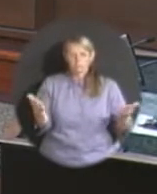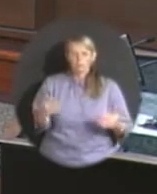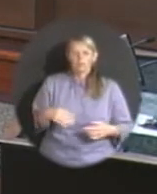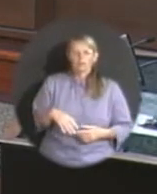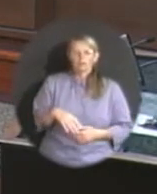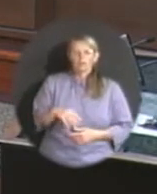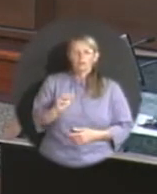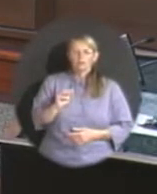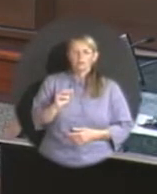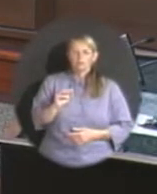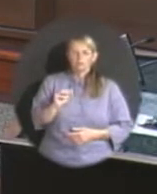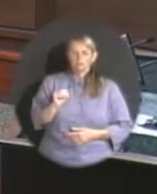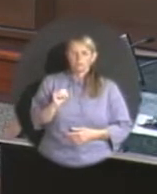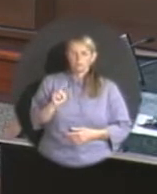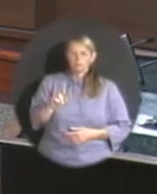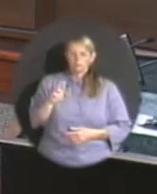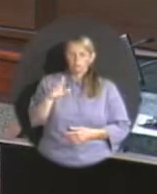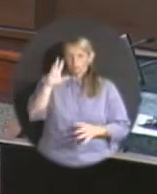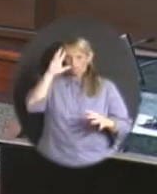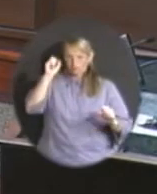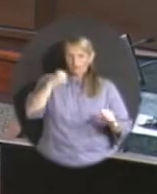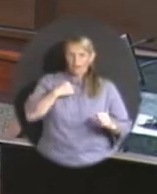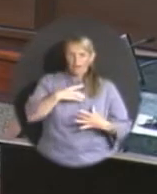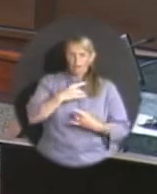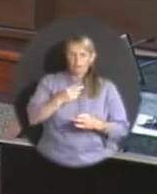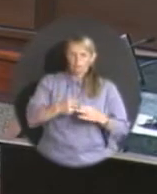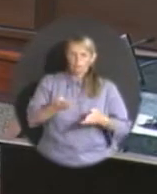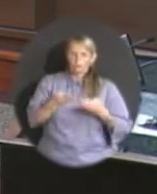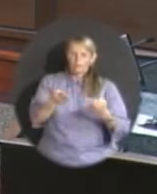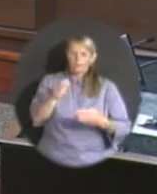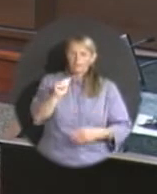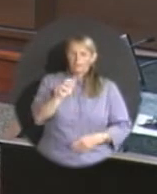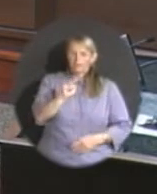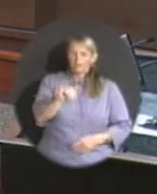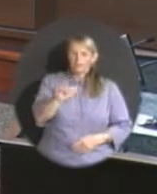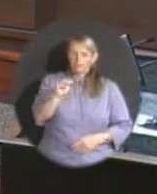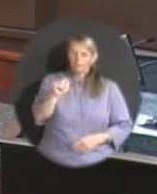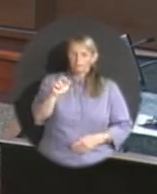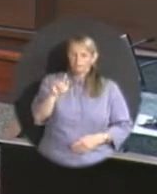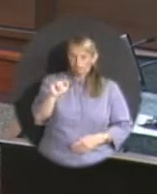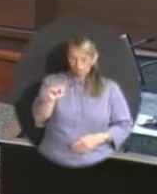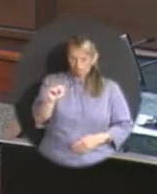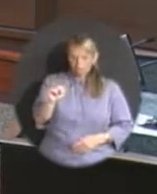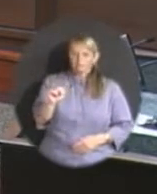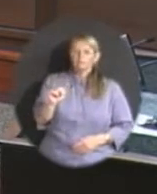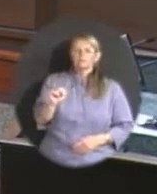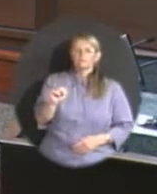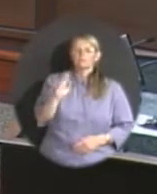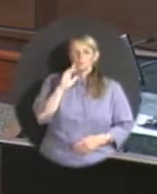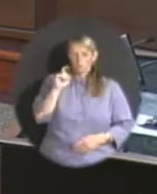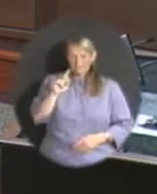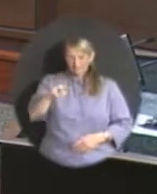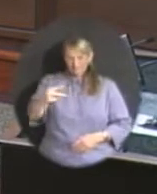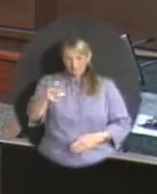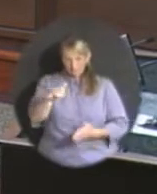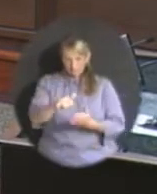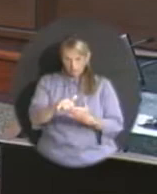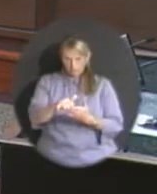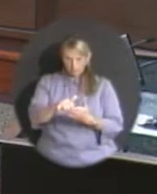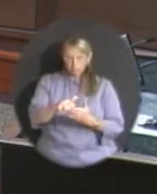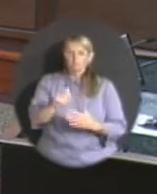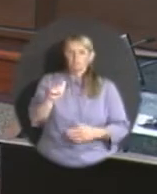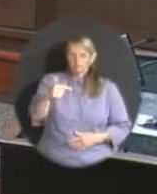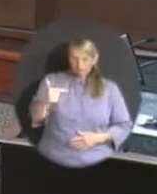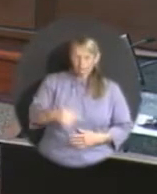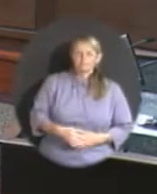Mr. President, I would like to nominate Amy Martin. I would need a second for that nomination. Second.